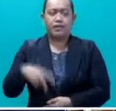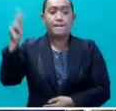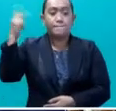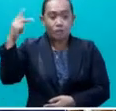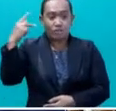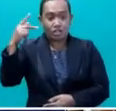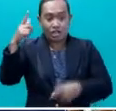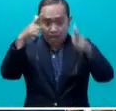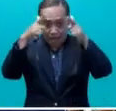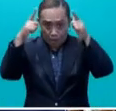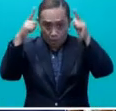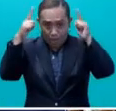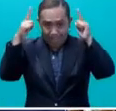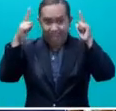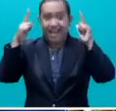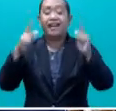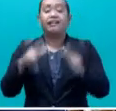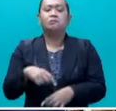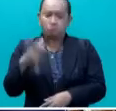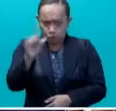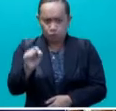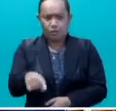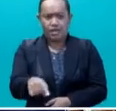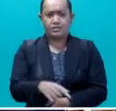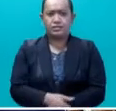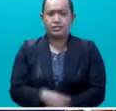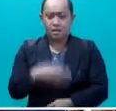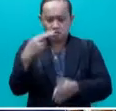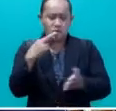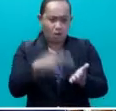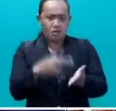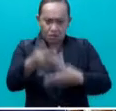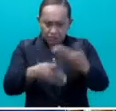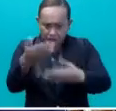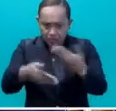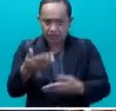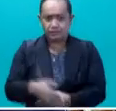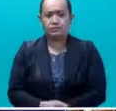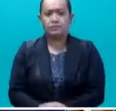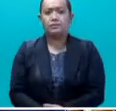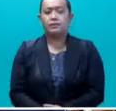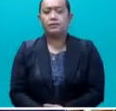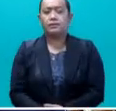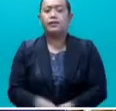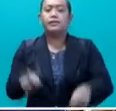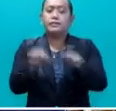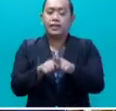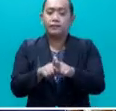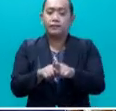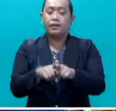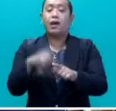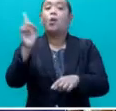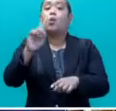In terms of the investigation, for that he goes on from Professor Ahluwalia. But what